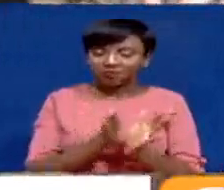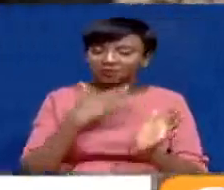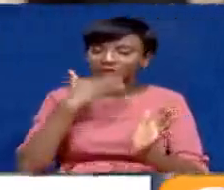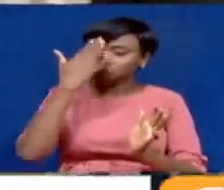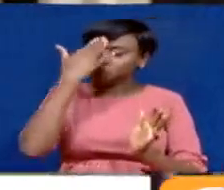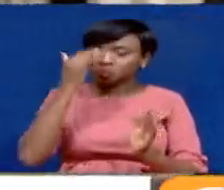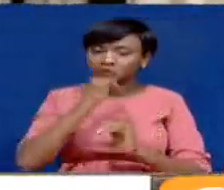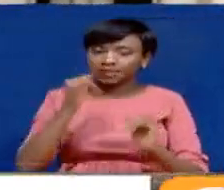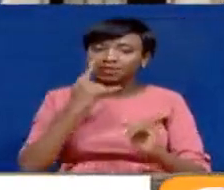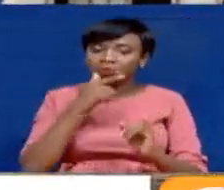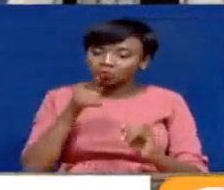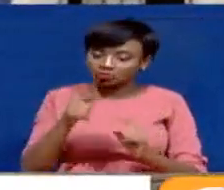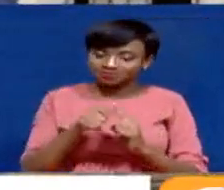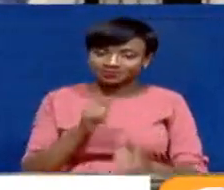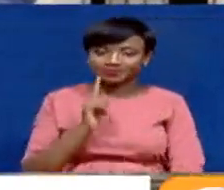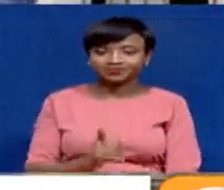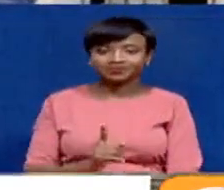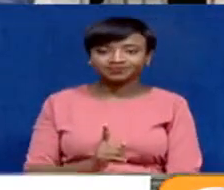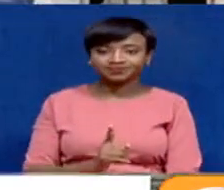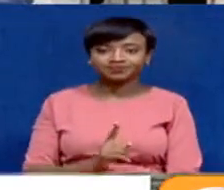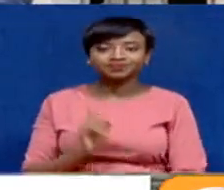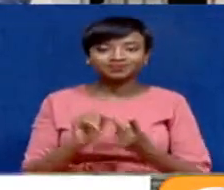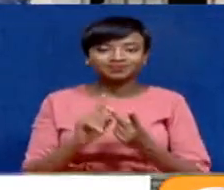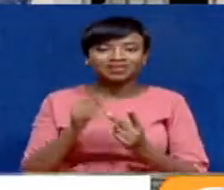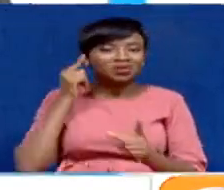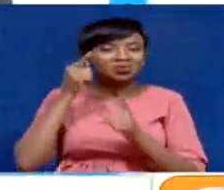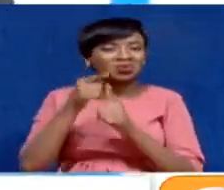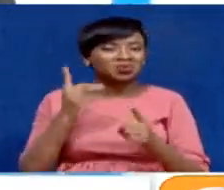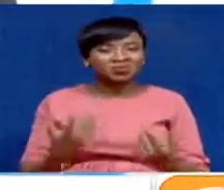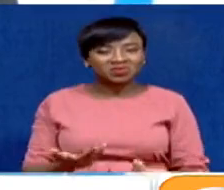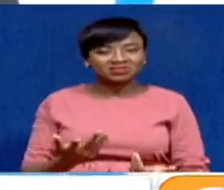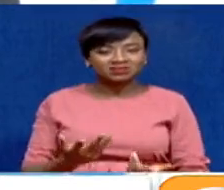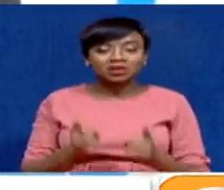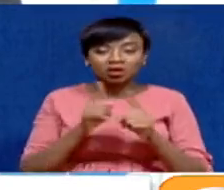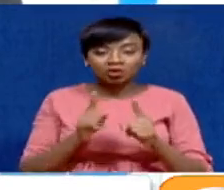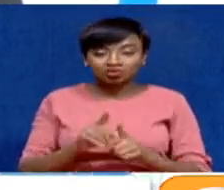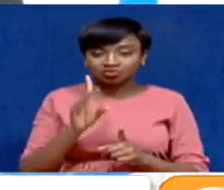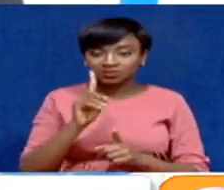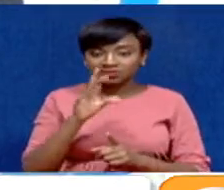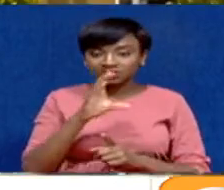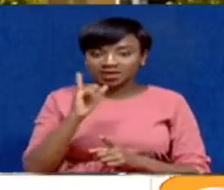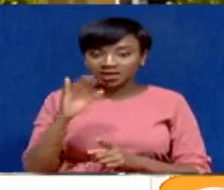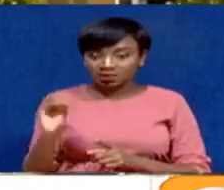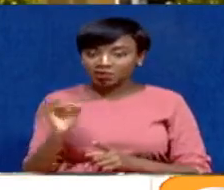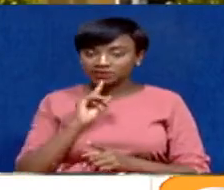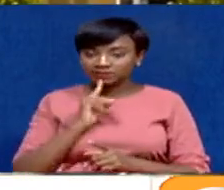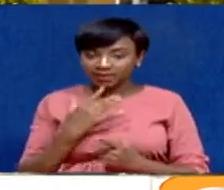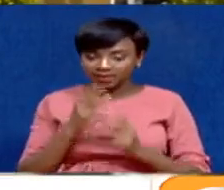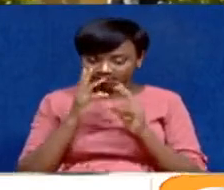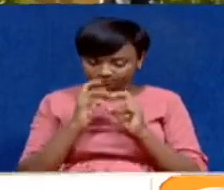who was behind the gruesome murder of their kin and what the motive was. Isinya DCIO Jeremiah Ndubai says